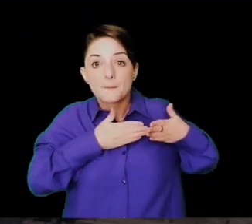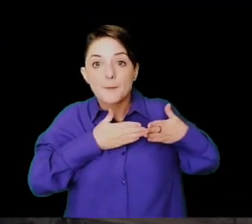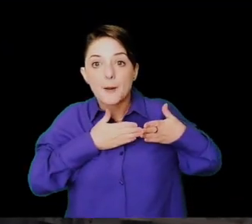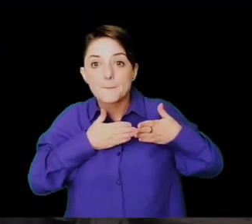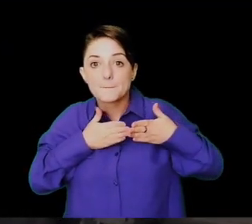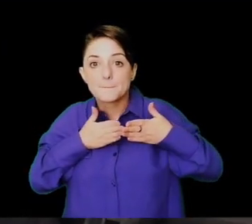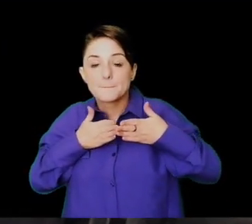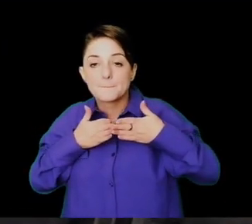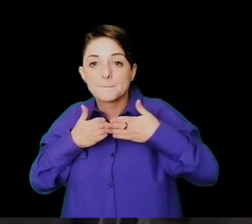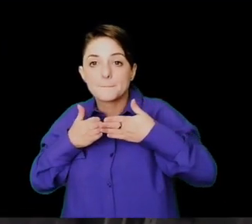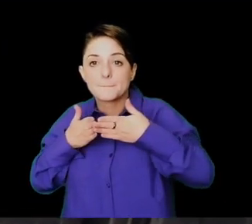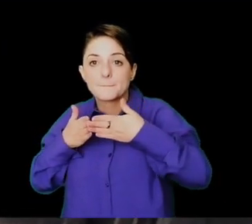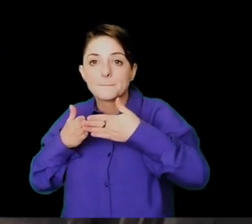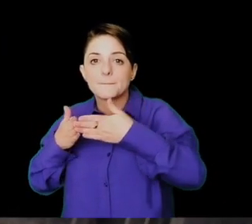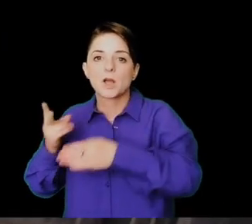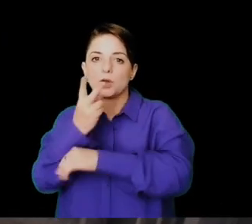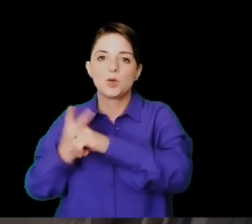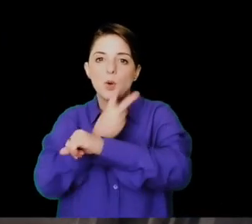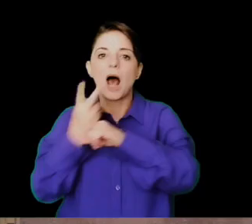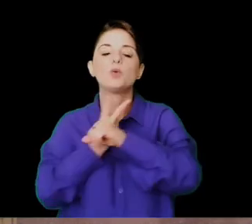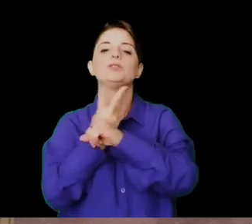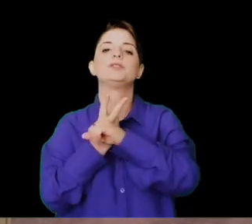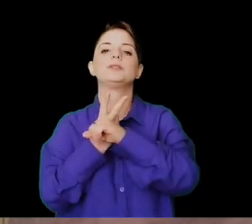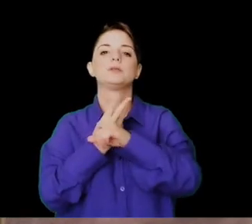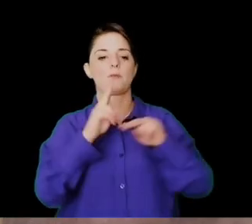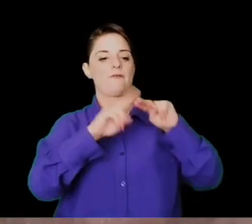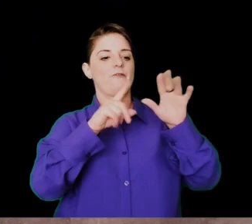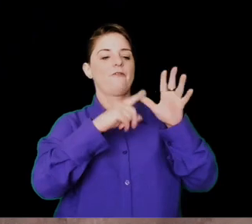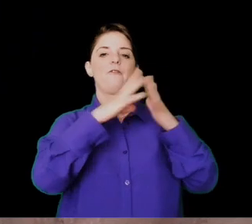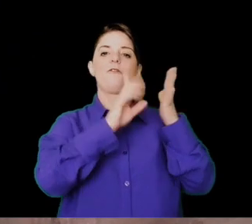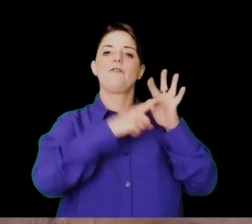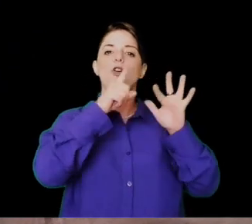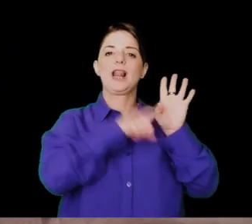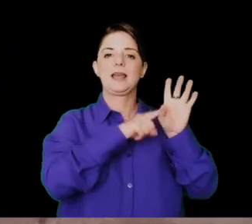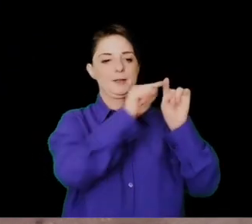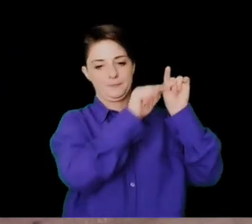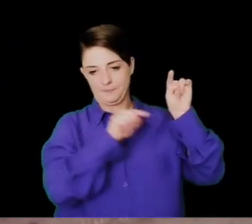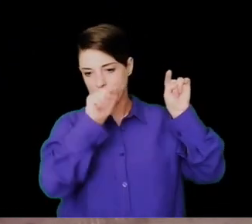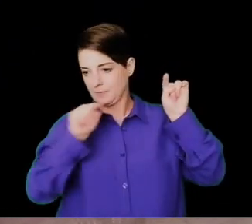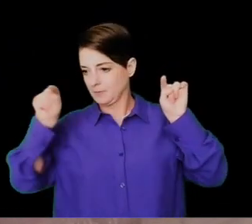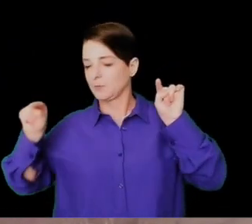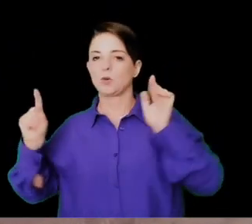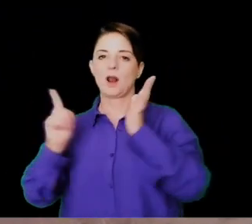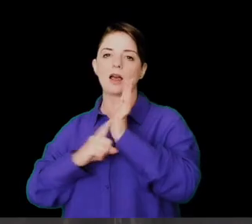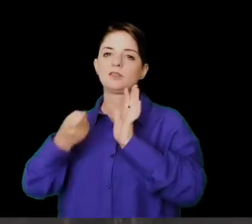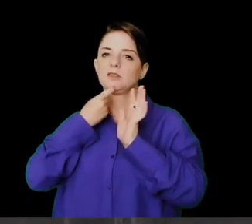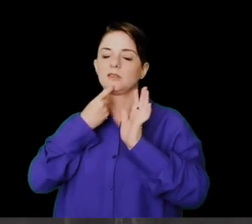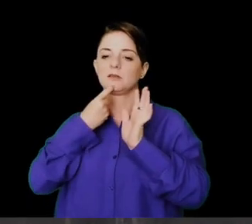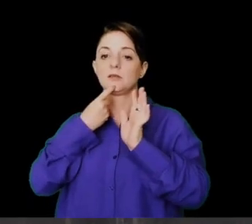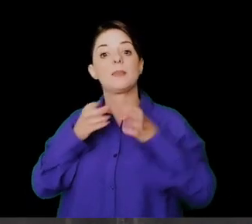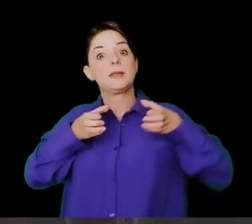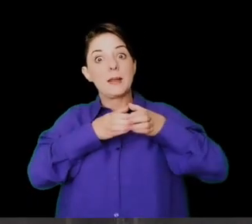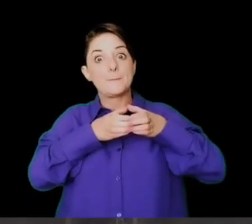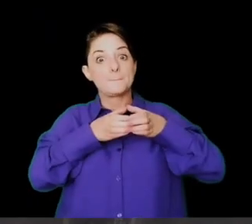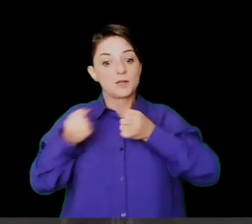The barge will take 2 hours to be pushed from the quarry at Fawley through the Solent to the entrance to Langstone Harbour. This gives the